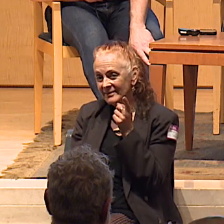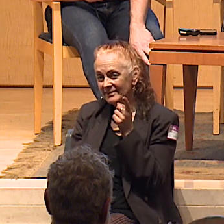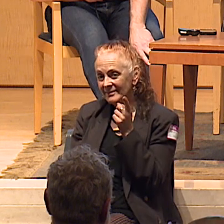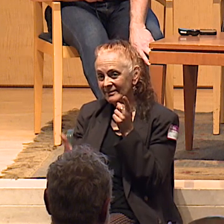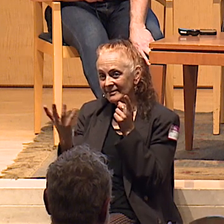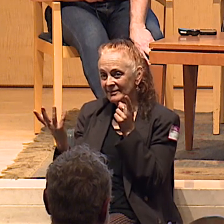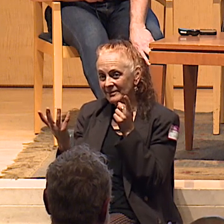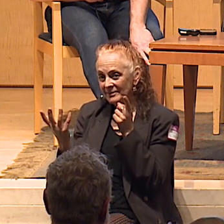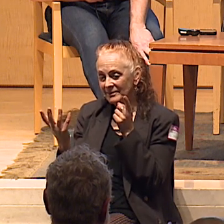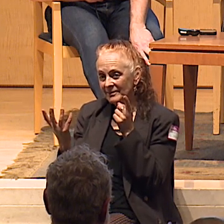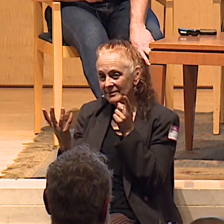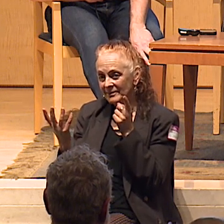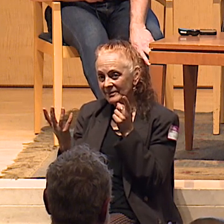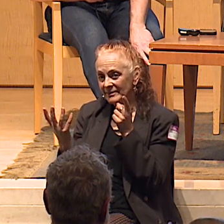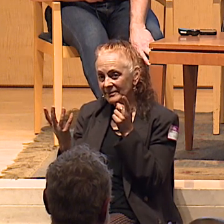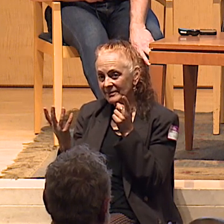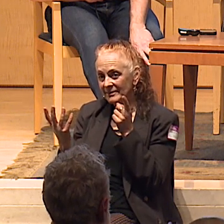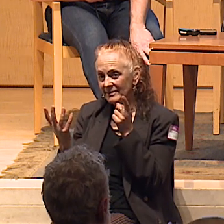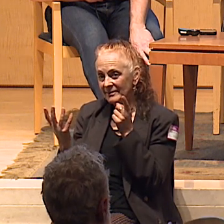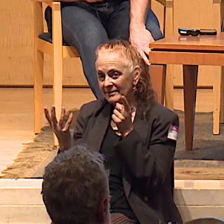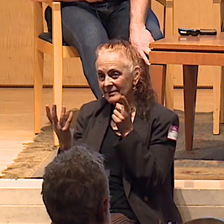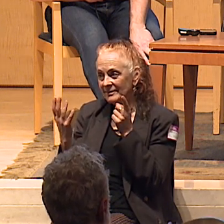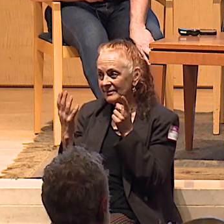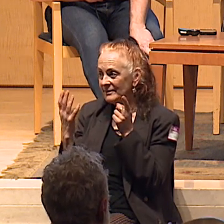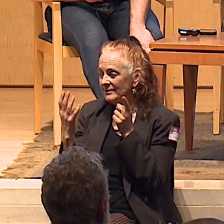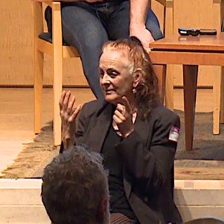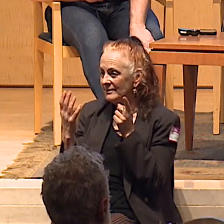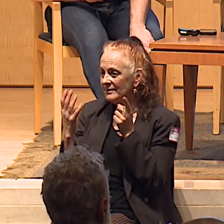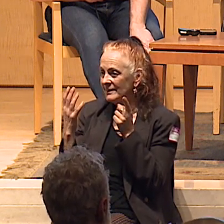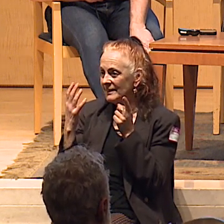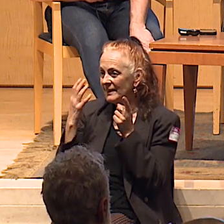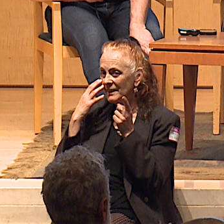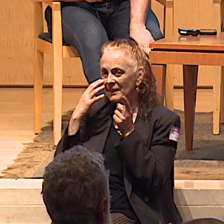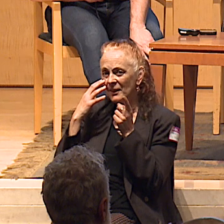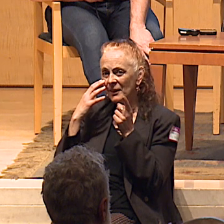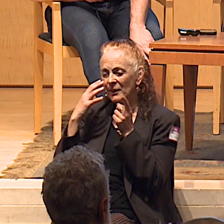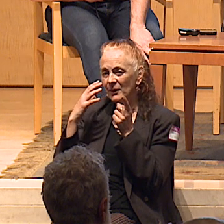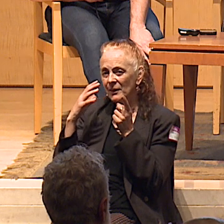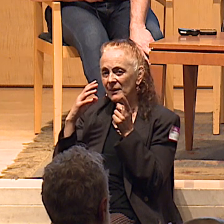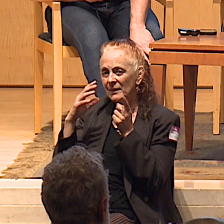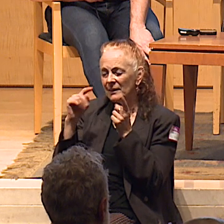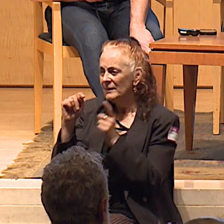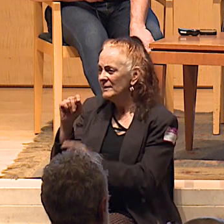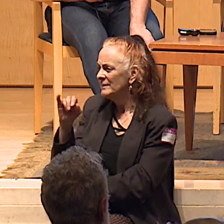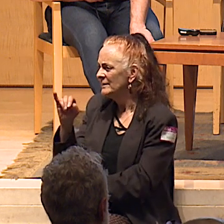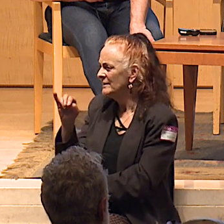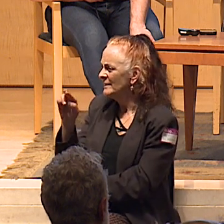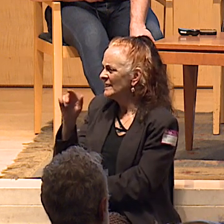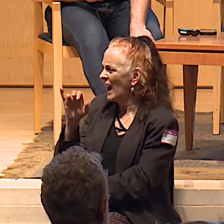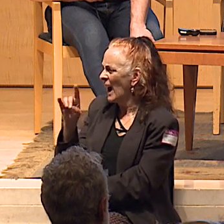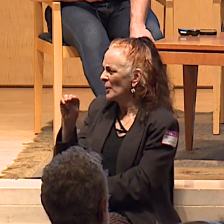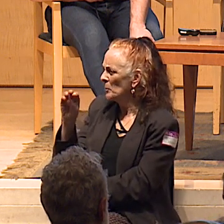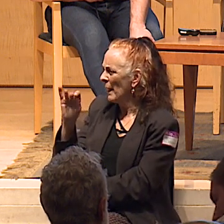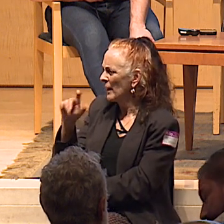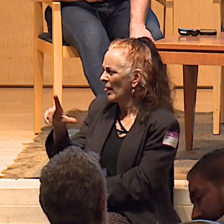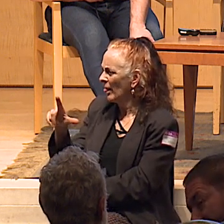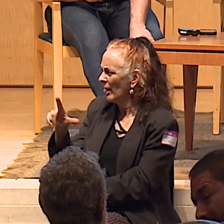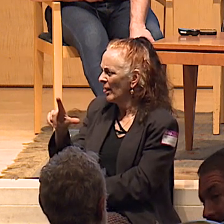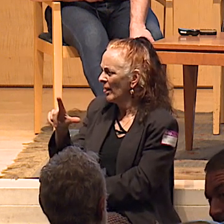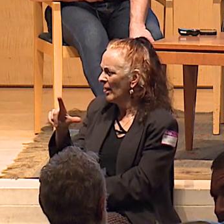This is for the entire panel, and it comes from something that Mari said earlier. In terms of